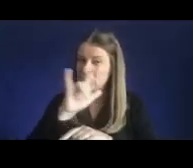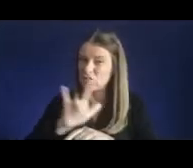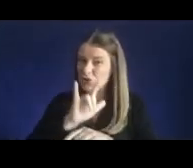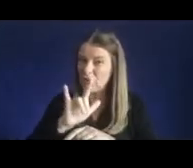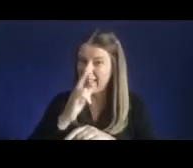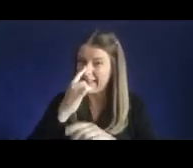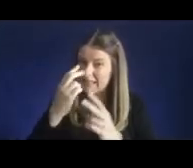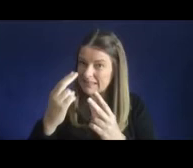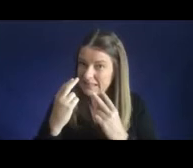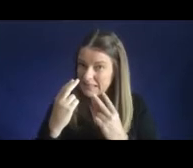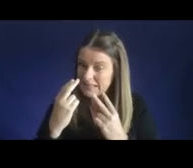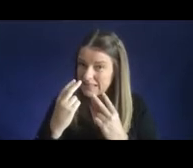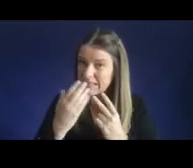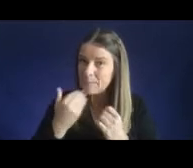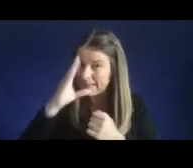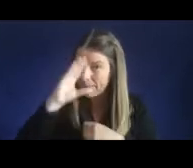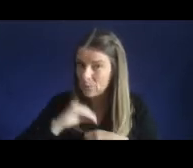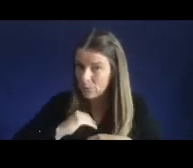great.